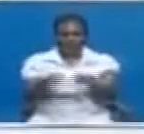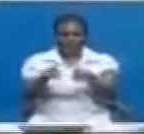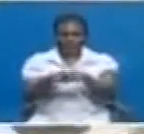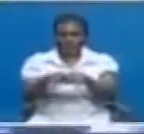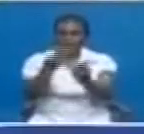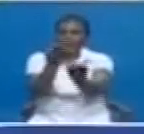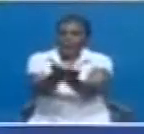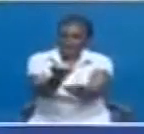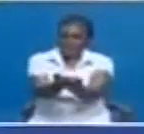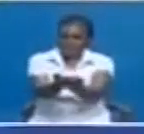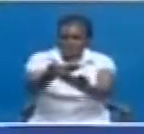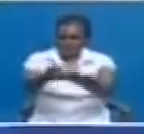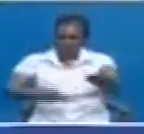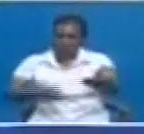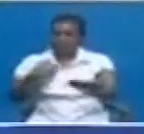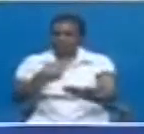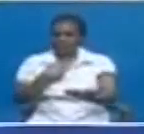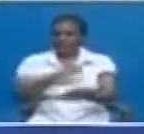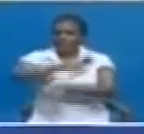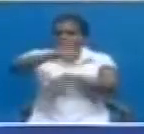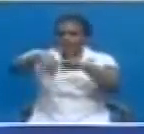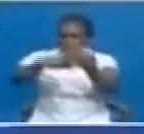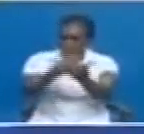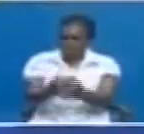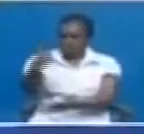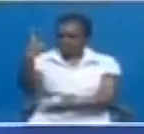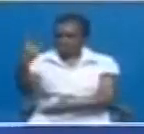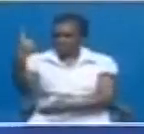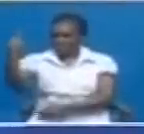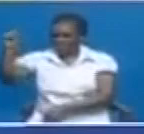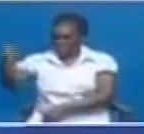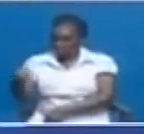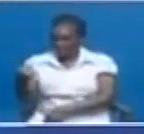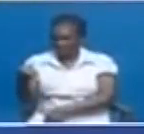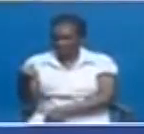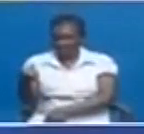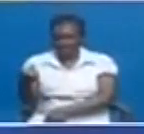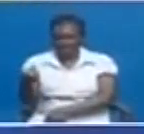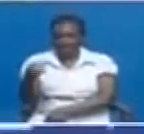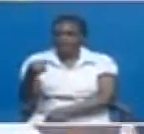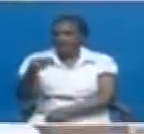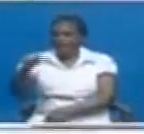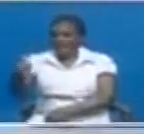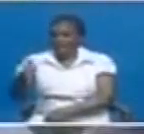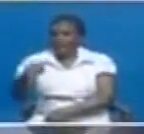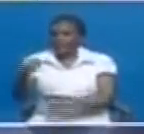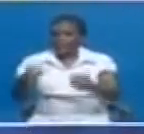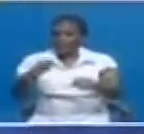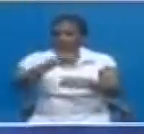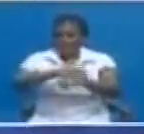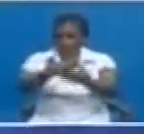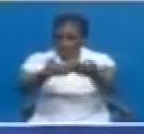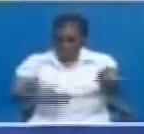with application forms so that all and all of them, 21,000, should those ones who have not, should actually pick and